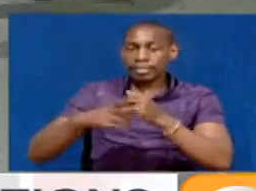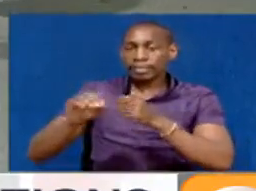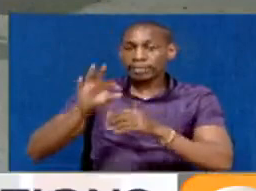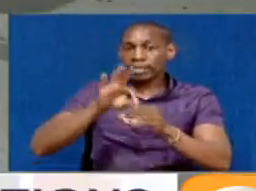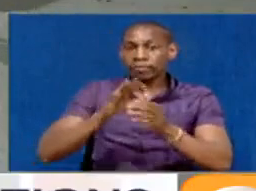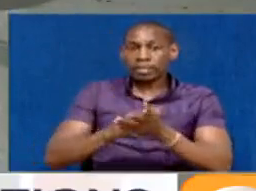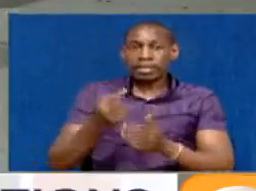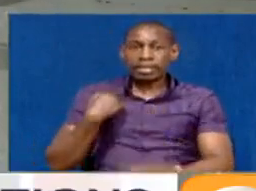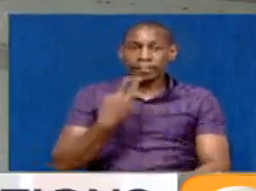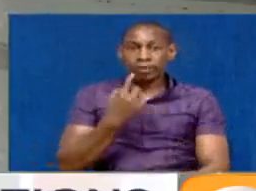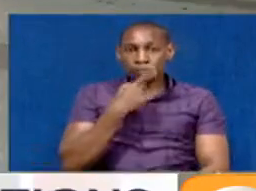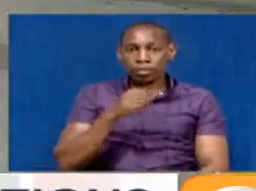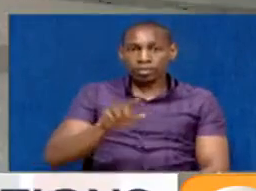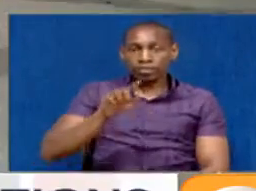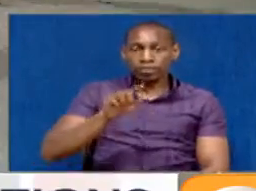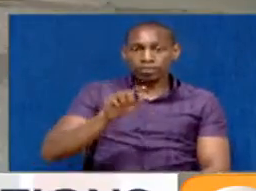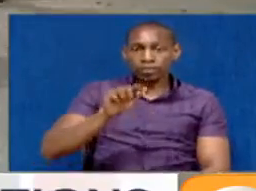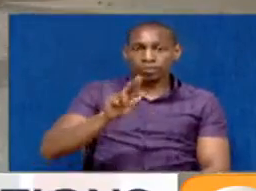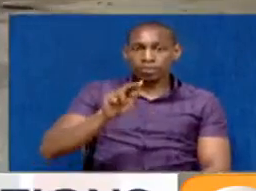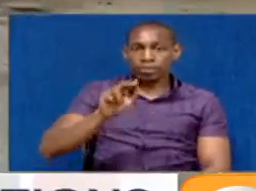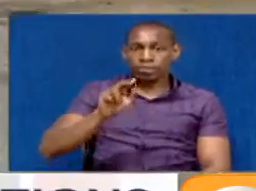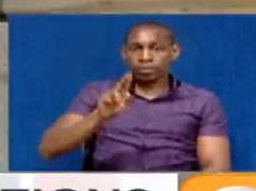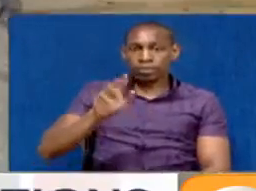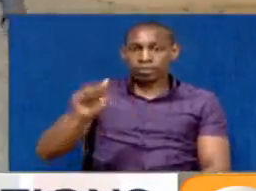44,670 votes against Tunai Koilel with